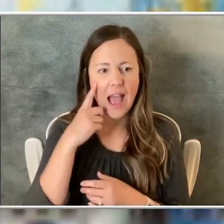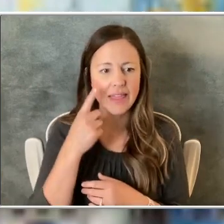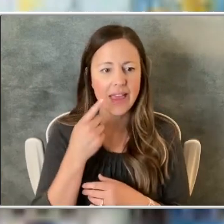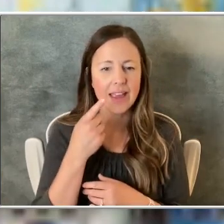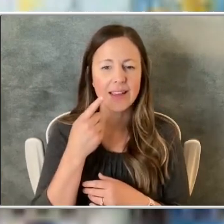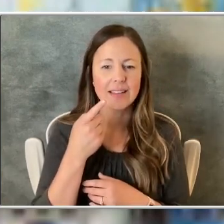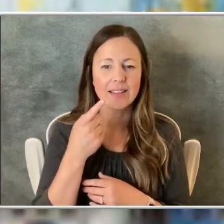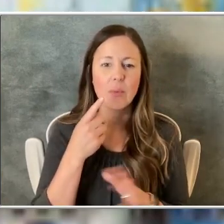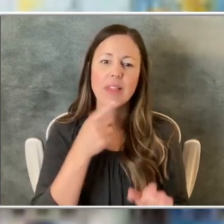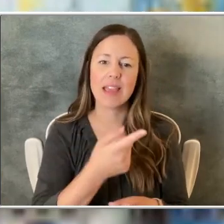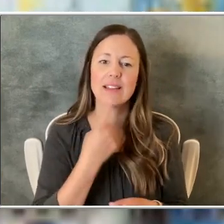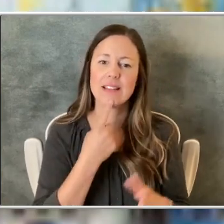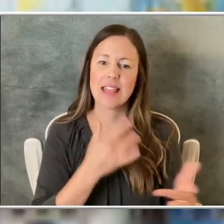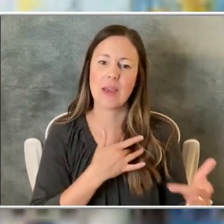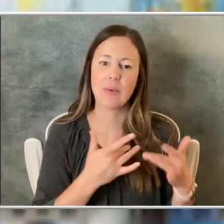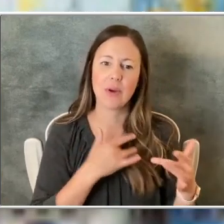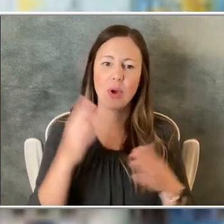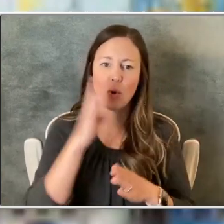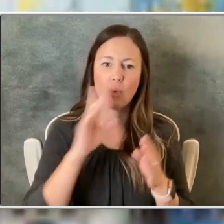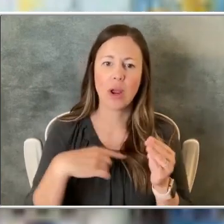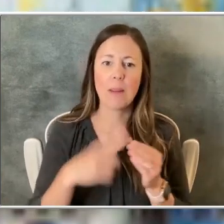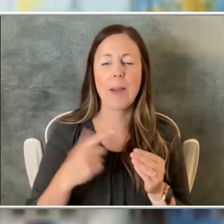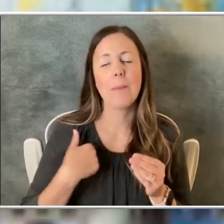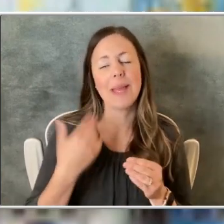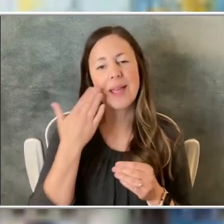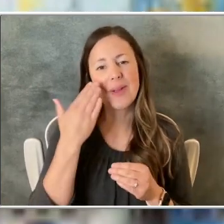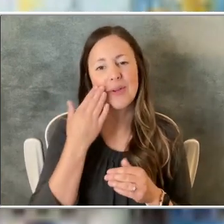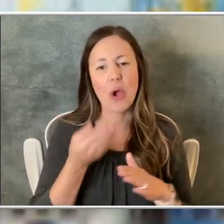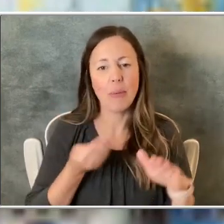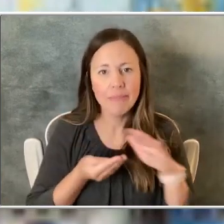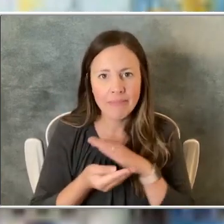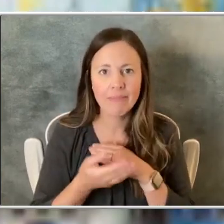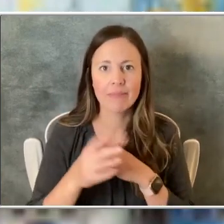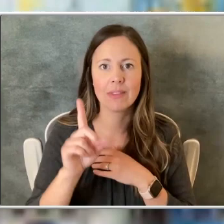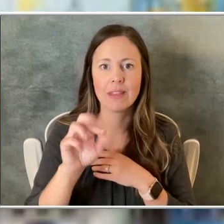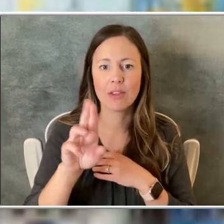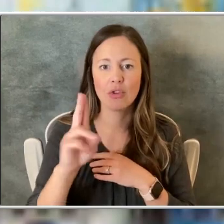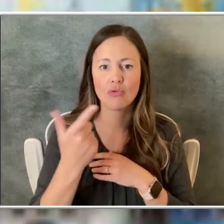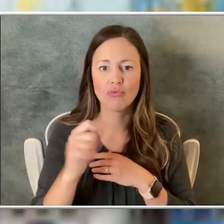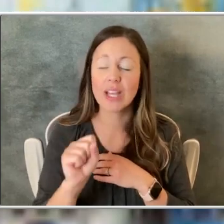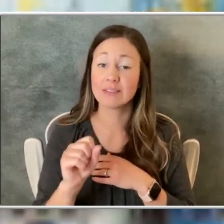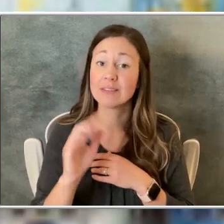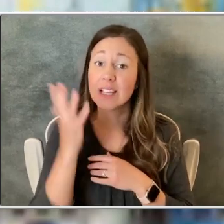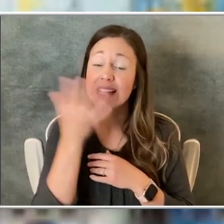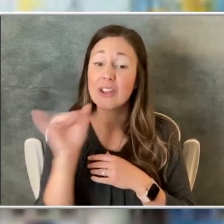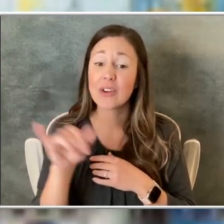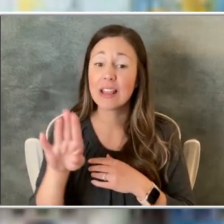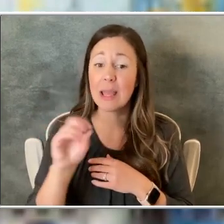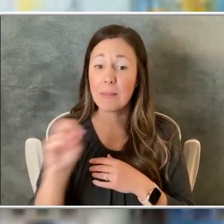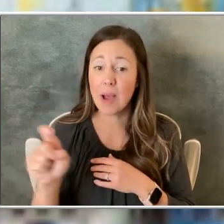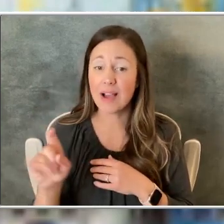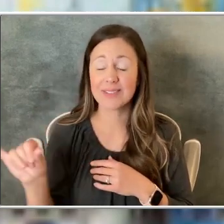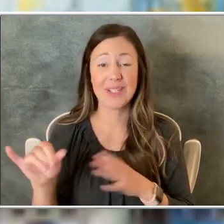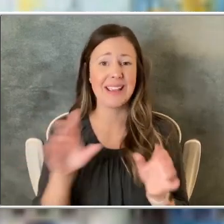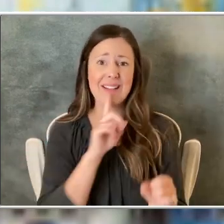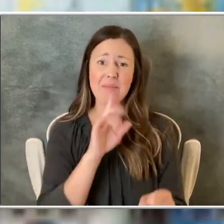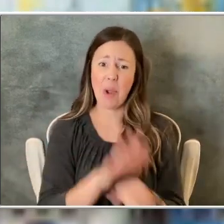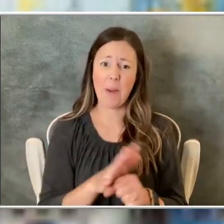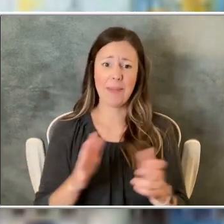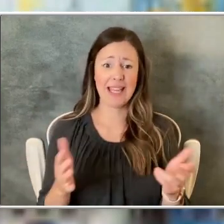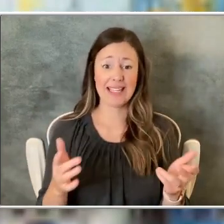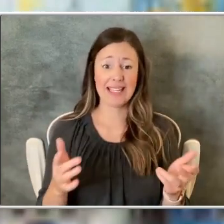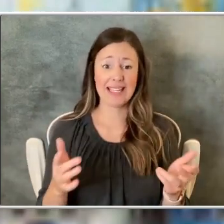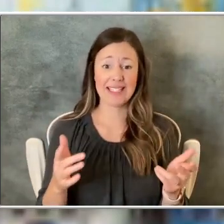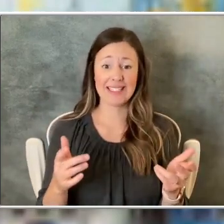they were just worried about me smuggling drugs or something, because it does look like a box. But I was like, I promise. I've had to rub